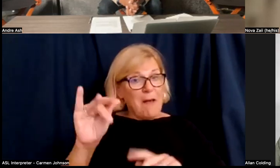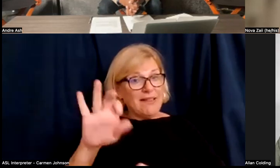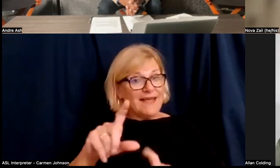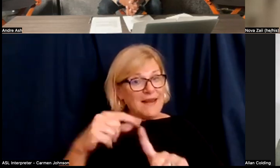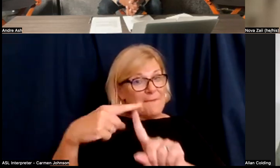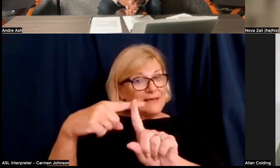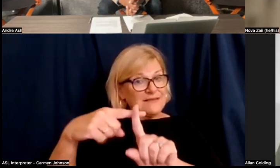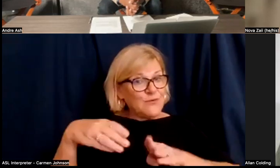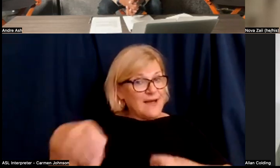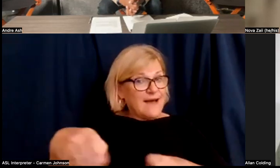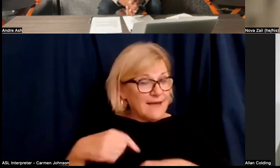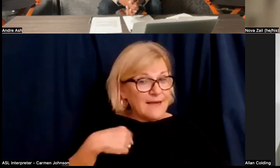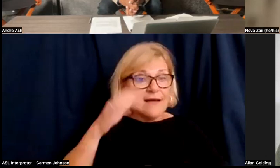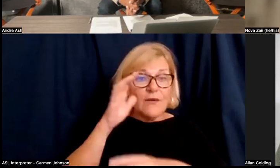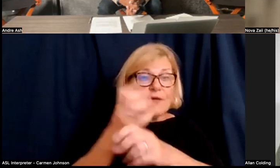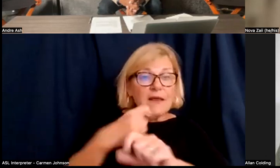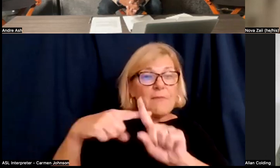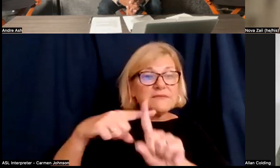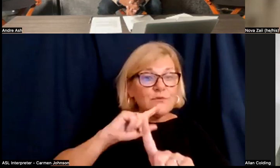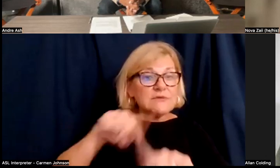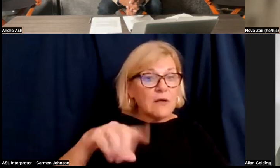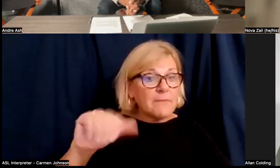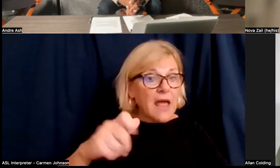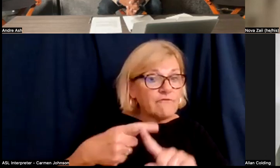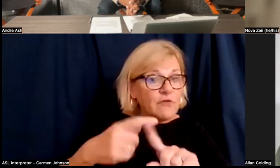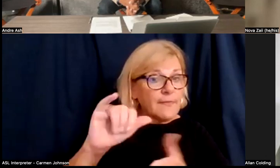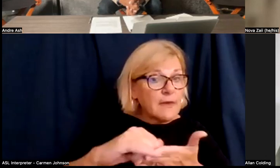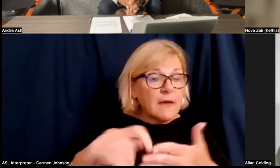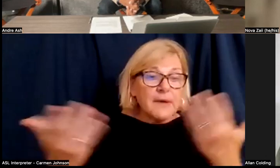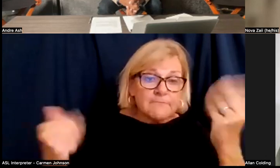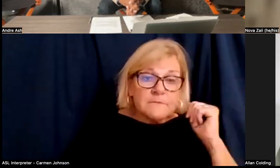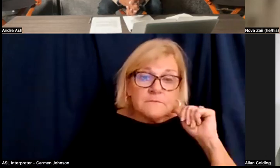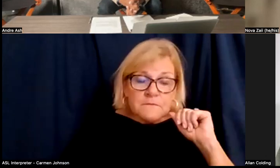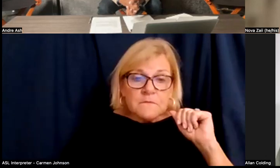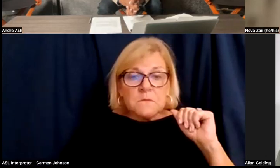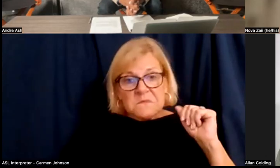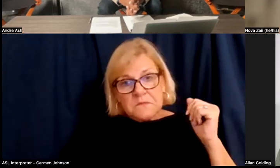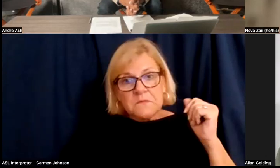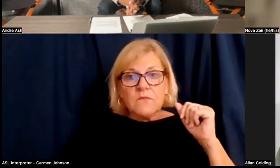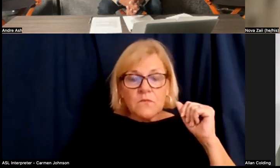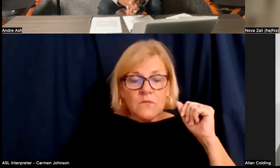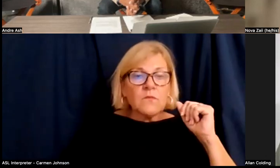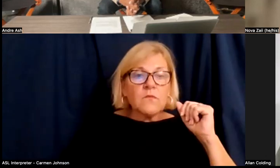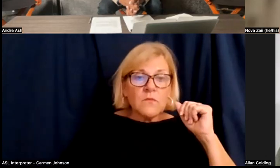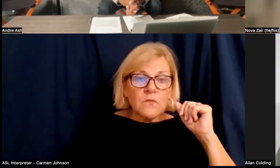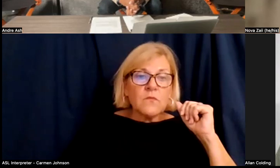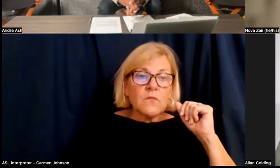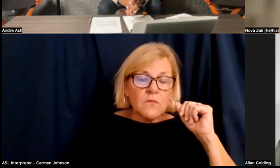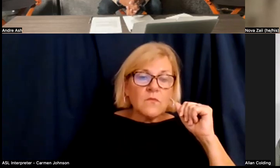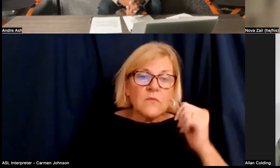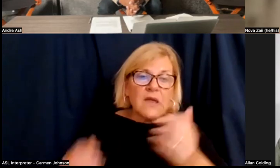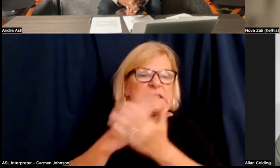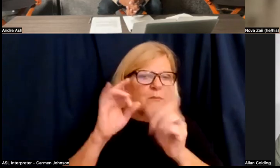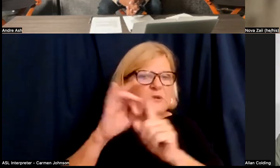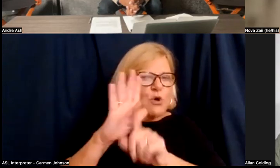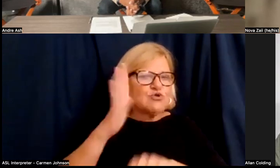manner, and that I'll get a positive results back from it. You know, and I mean, some exposure beats